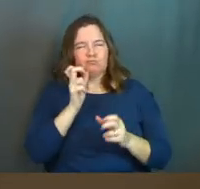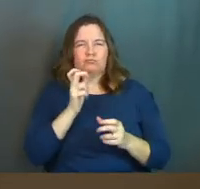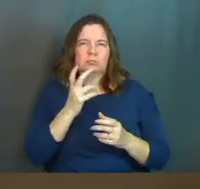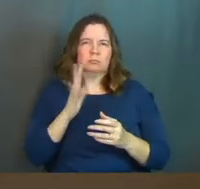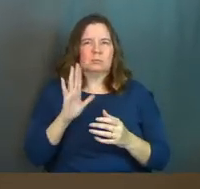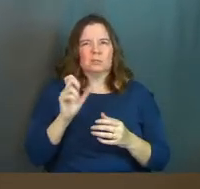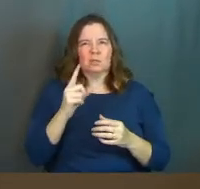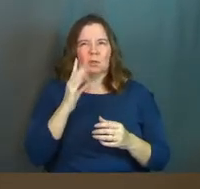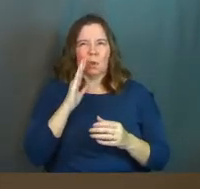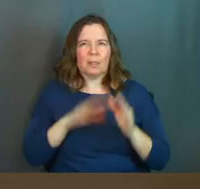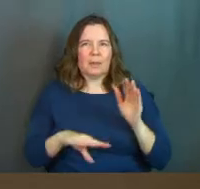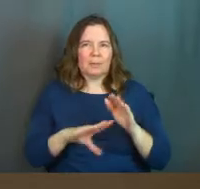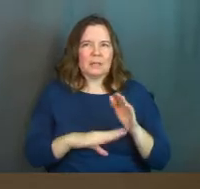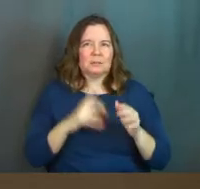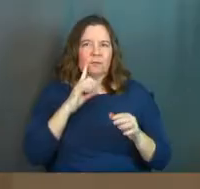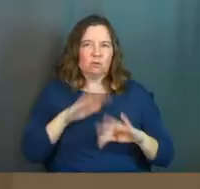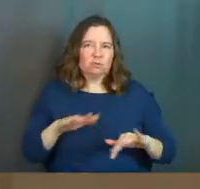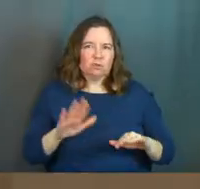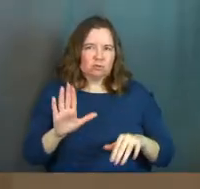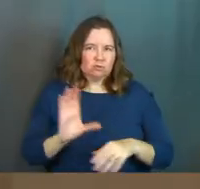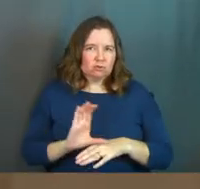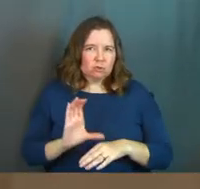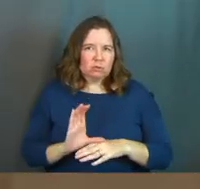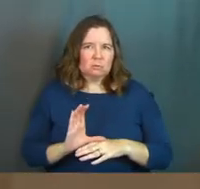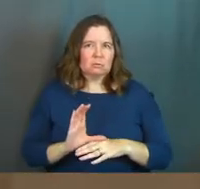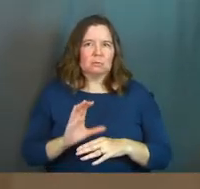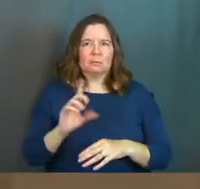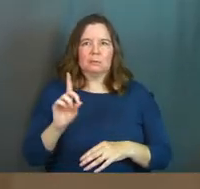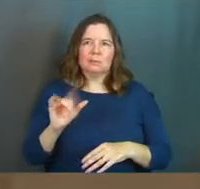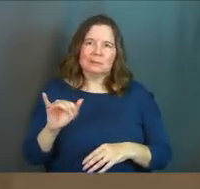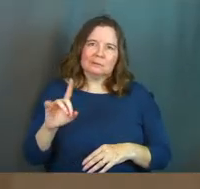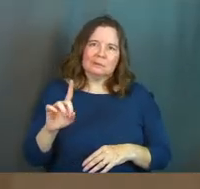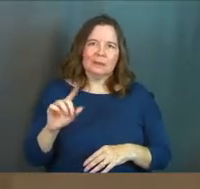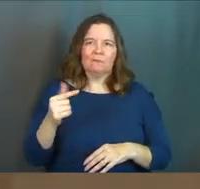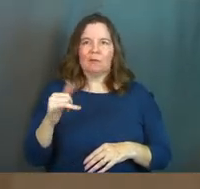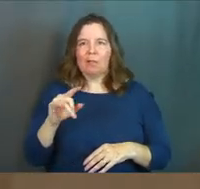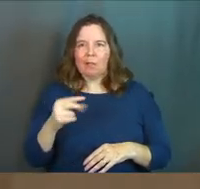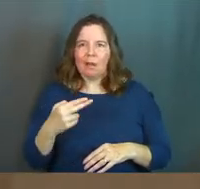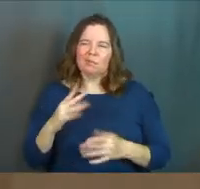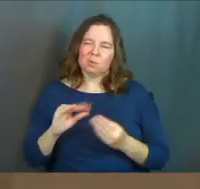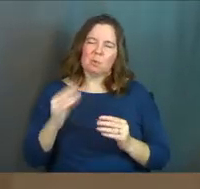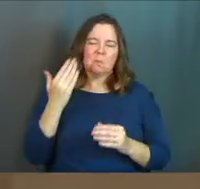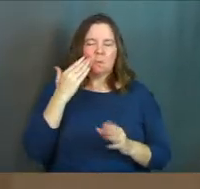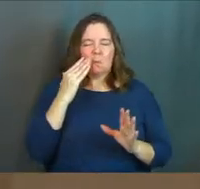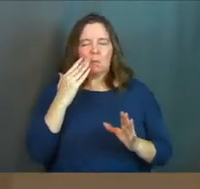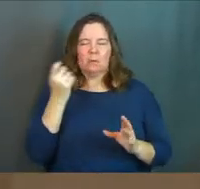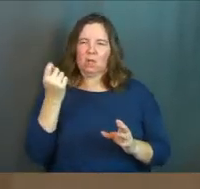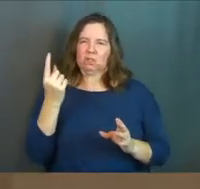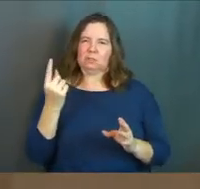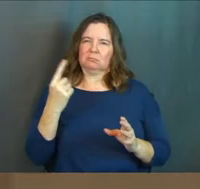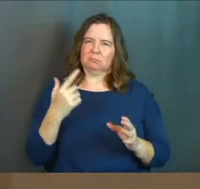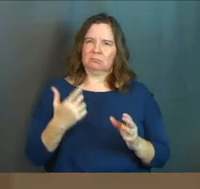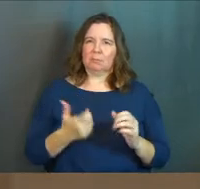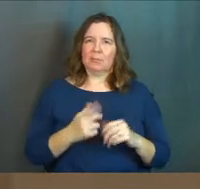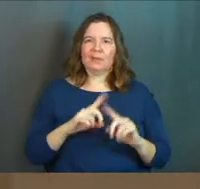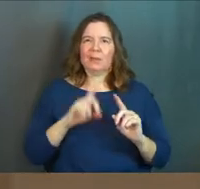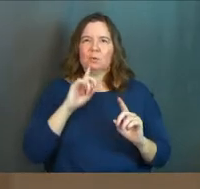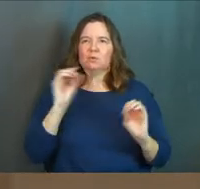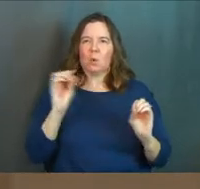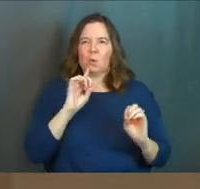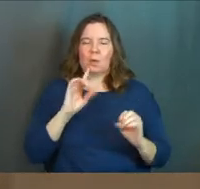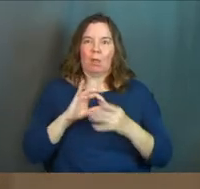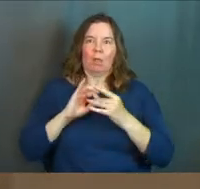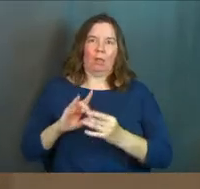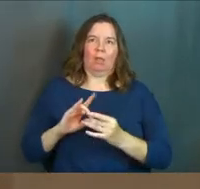Jonah in the well, just the basics as far as children's church goes, David and Goliath. I caught a few of them and kind of understood them for the most part, but there was no